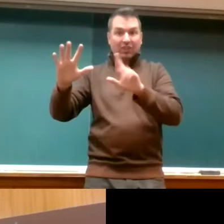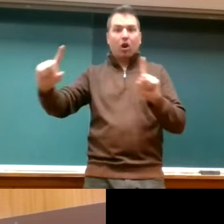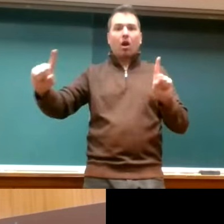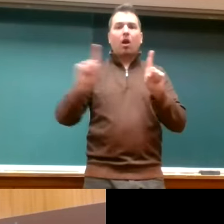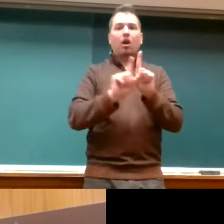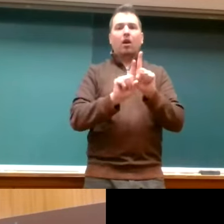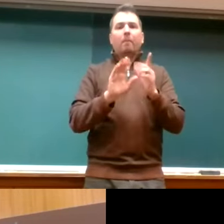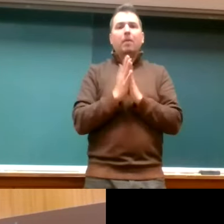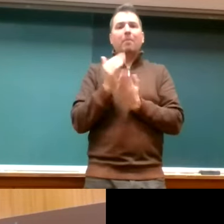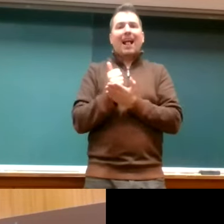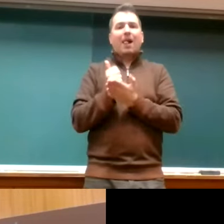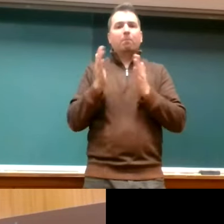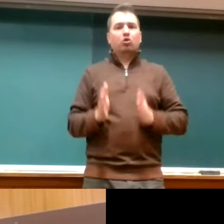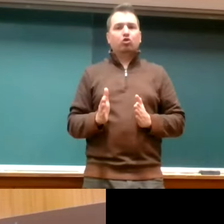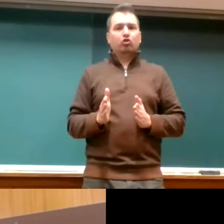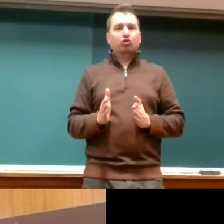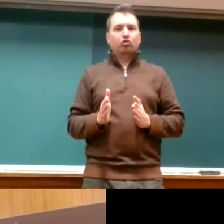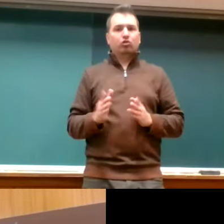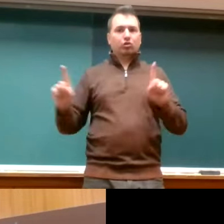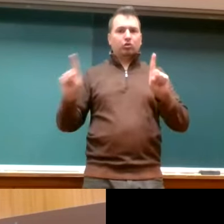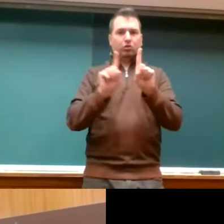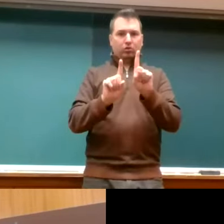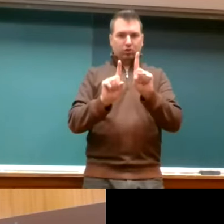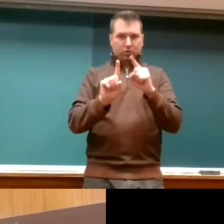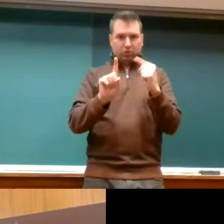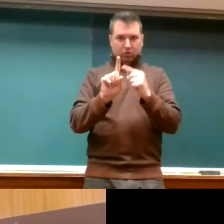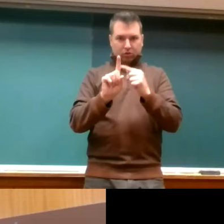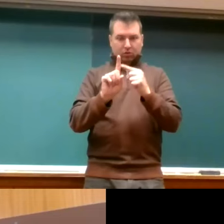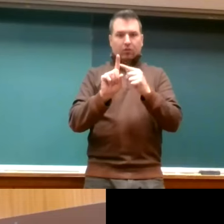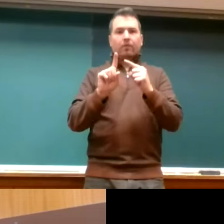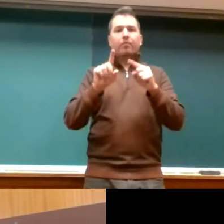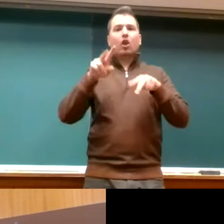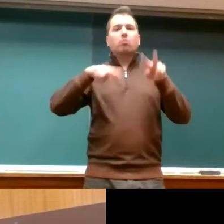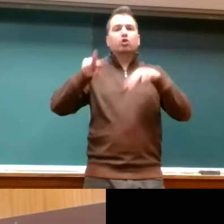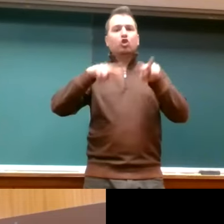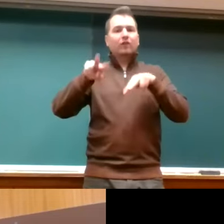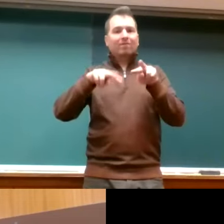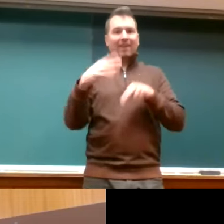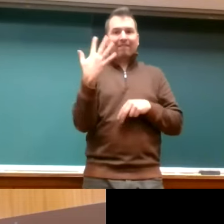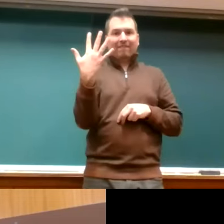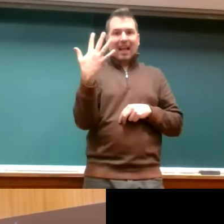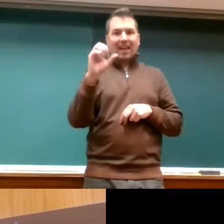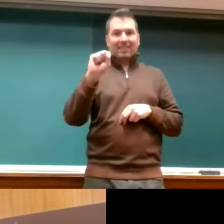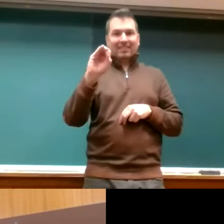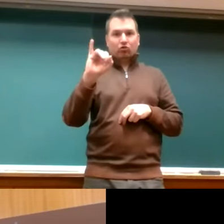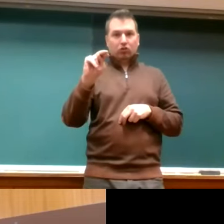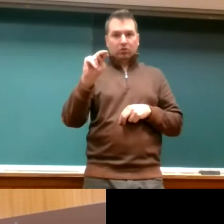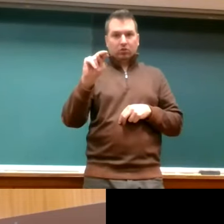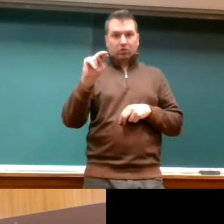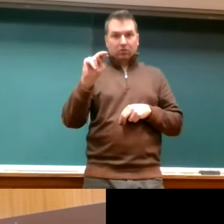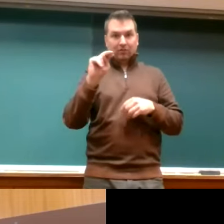in and observe for 5 sessions what I'm doing. And then we co-lead, and then you lead for the last 5